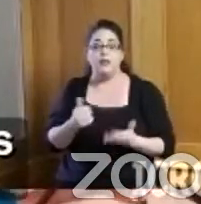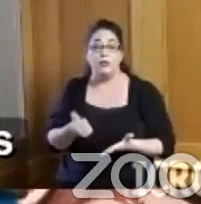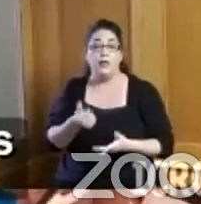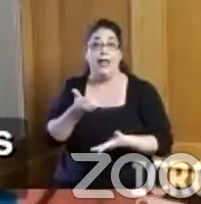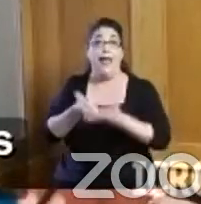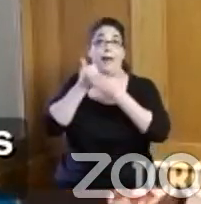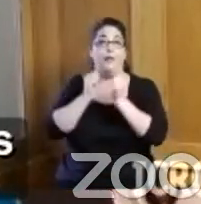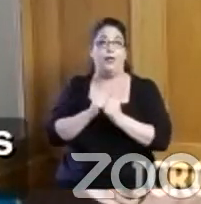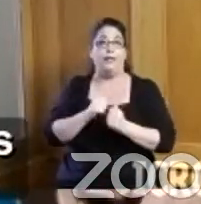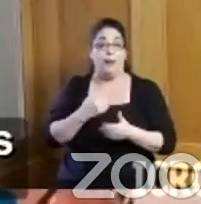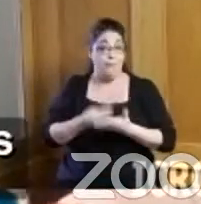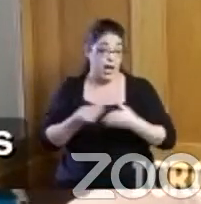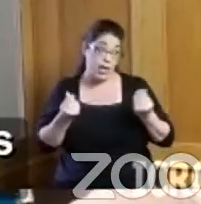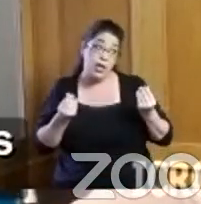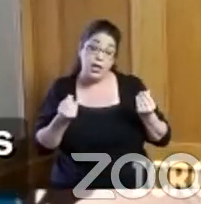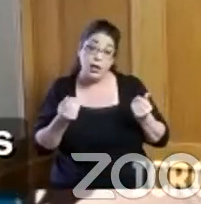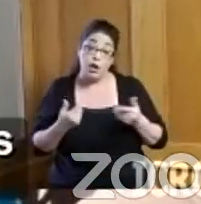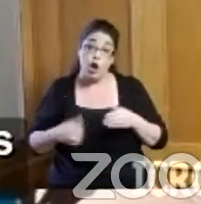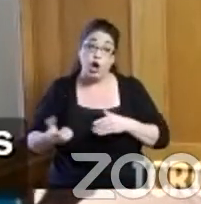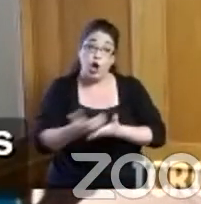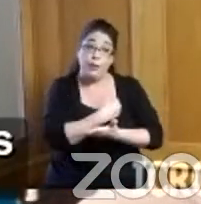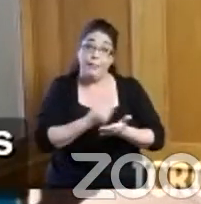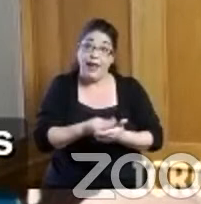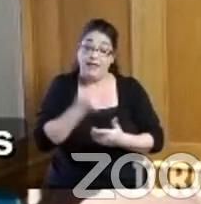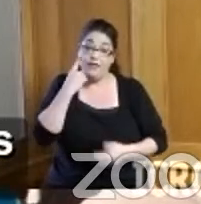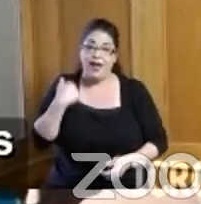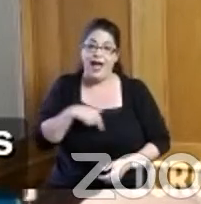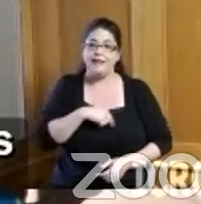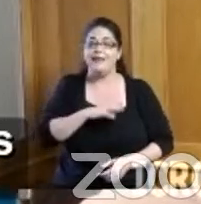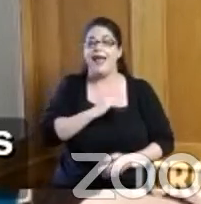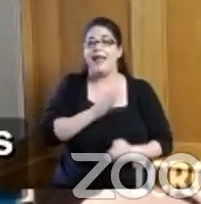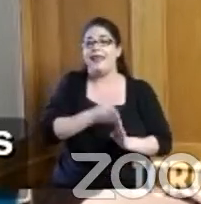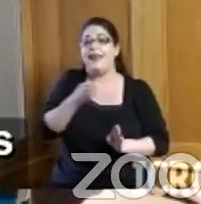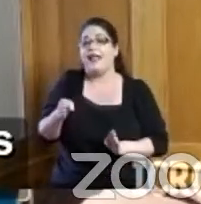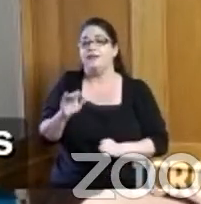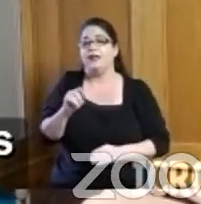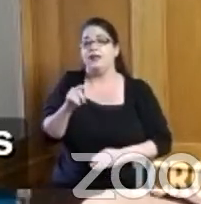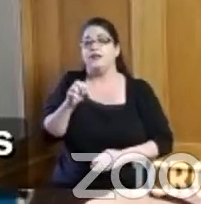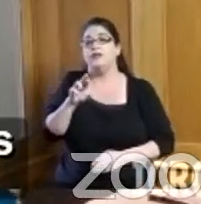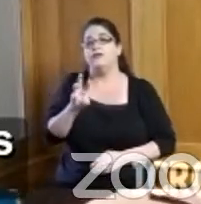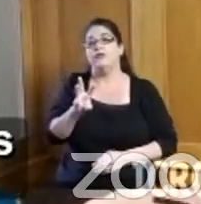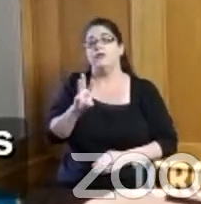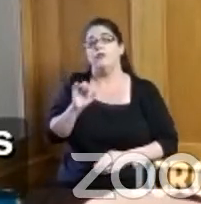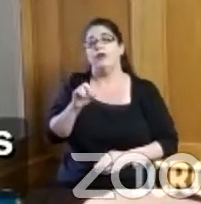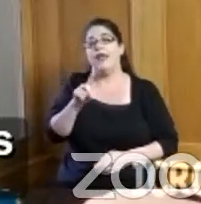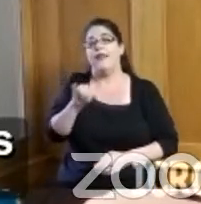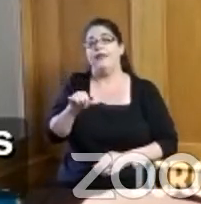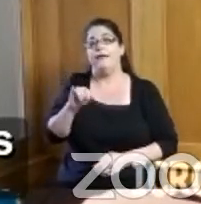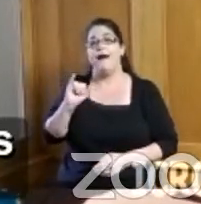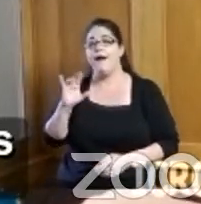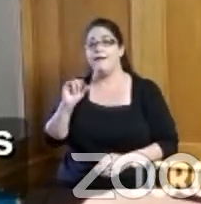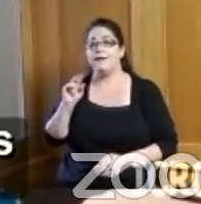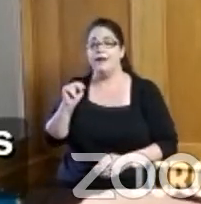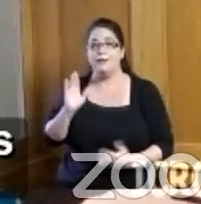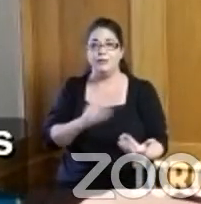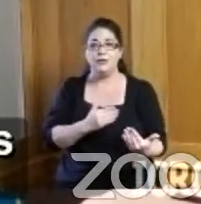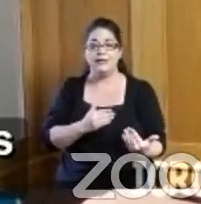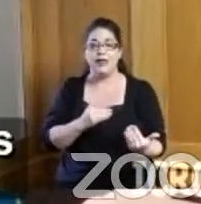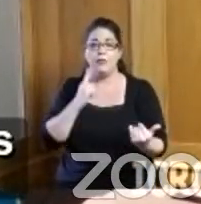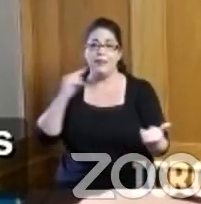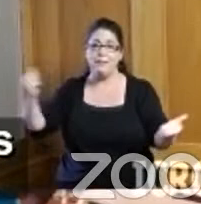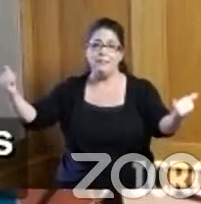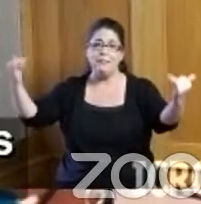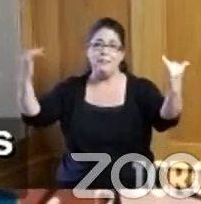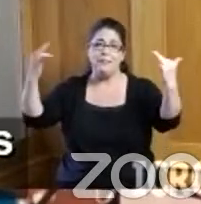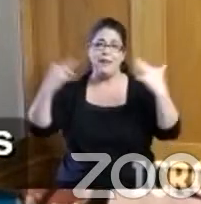So it's about making money. And next to the Andrew Brady Icon Music. So we will be bringing tourists from